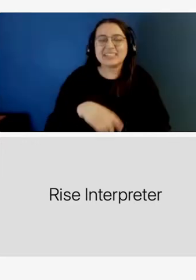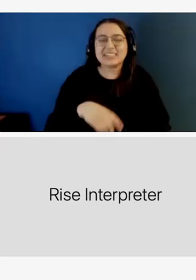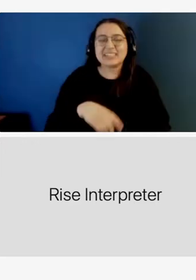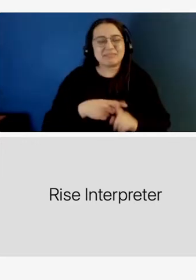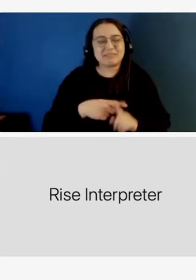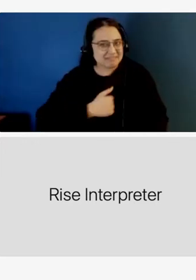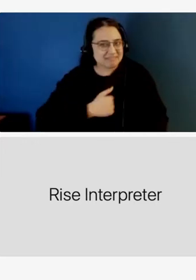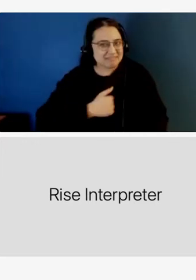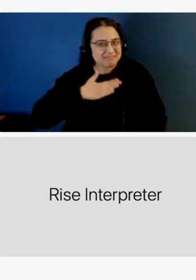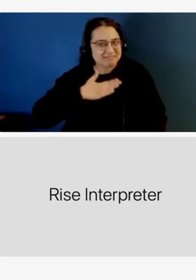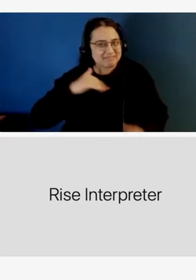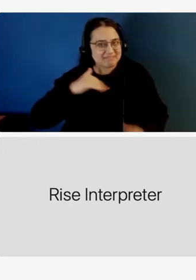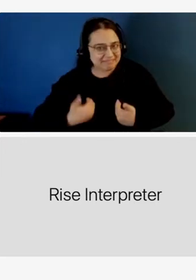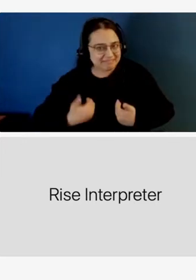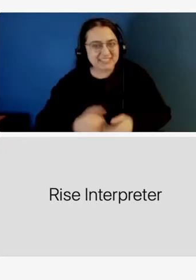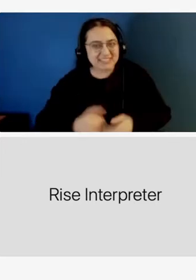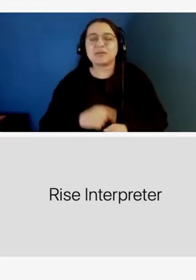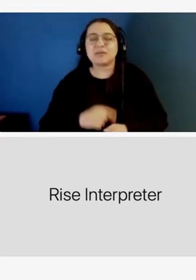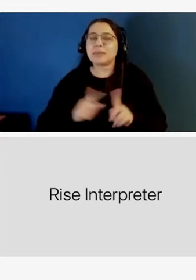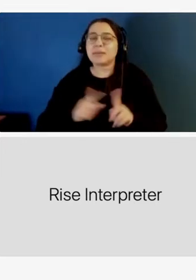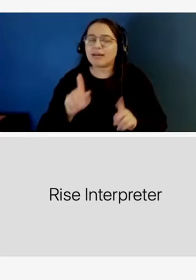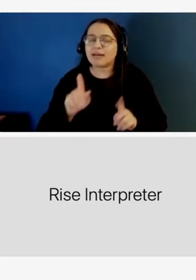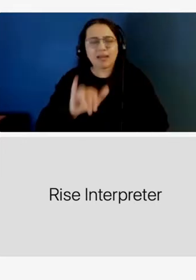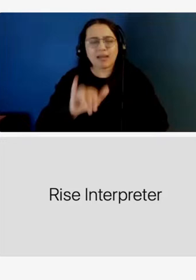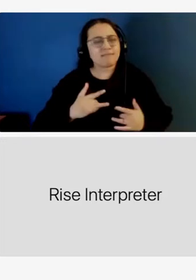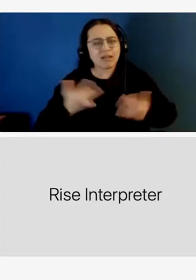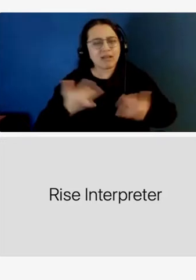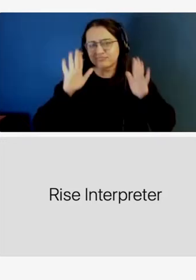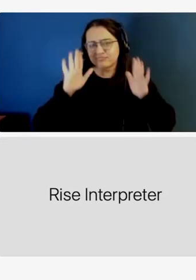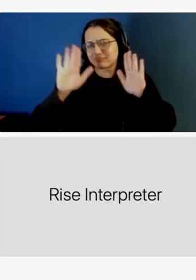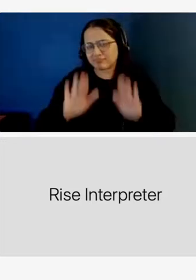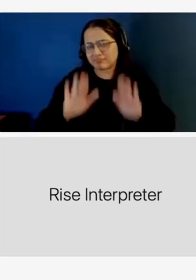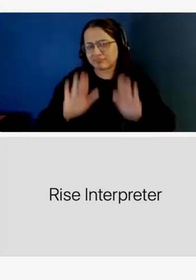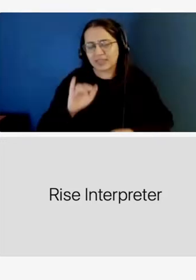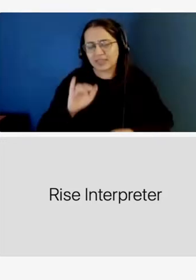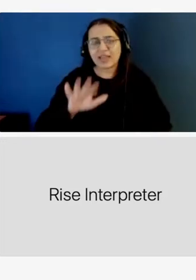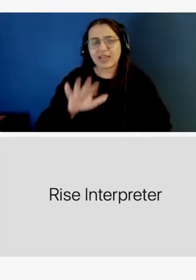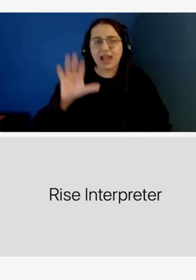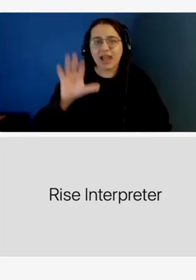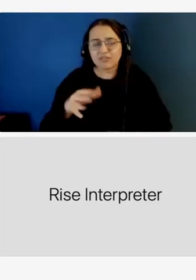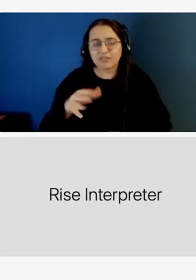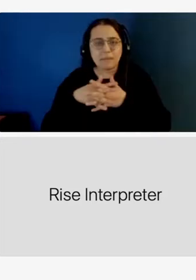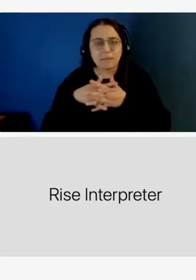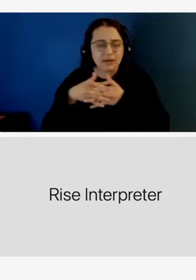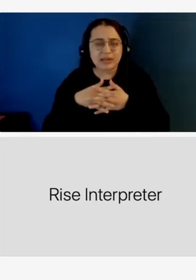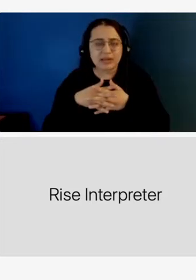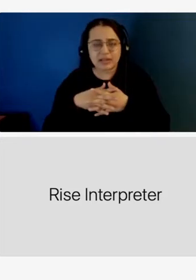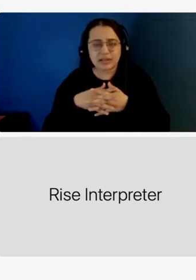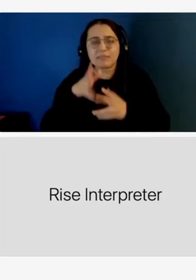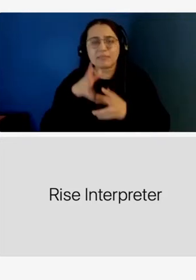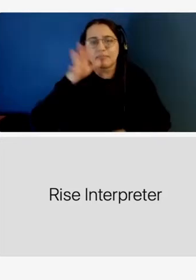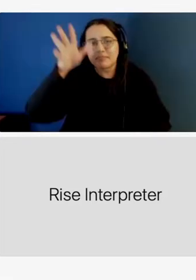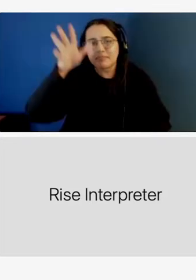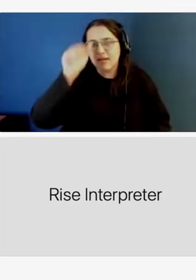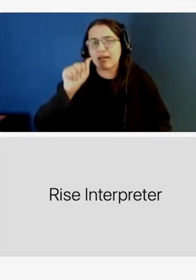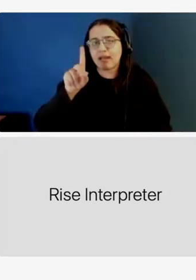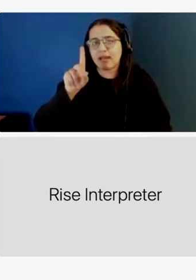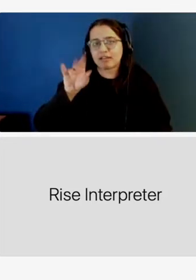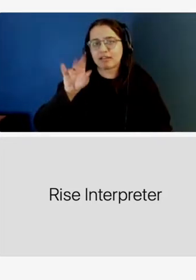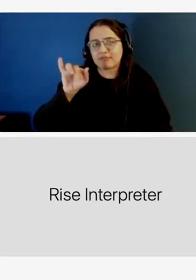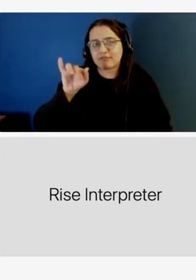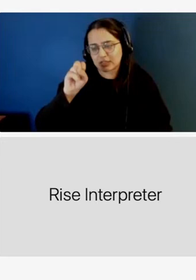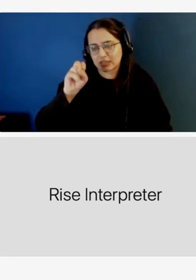event. Event there, the African American Parent Advisory Committee and staff have hosted many of the